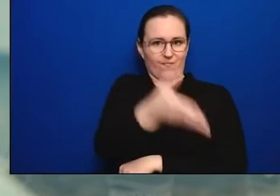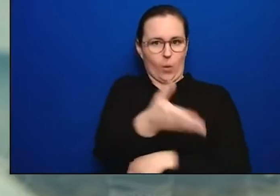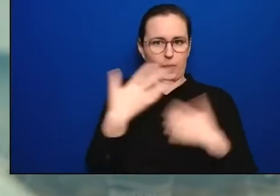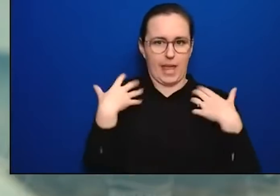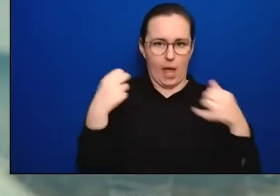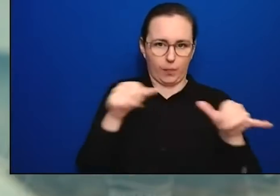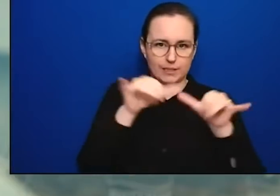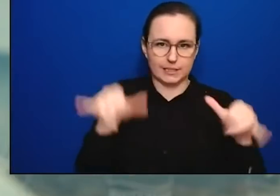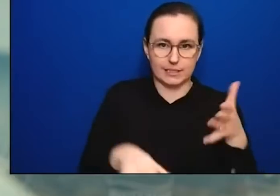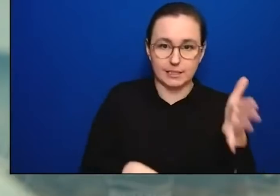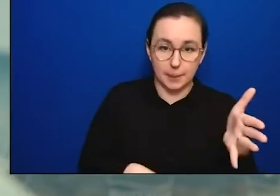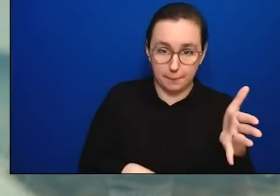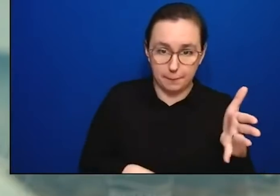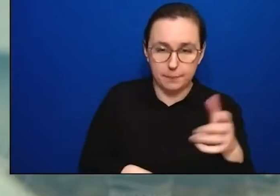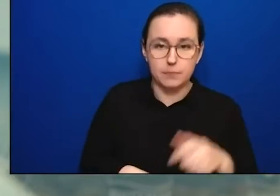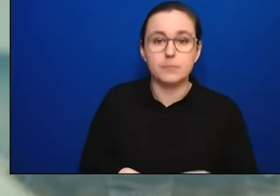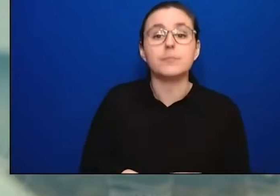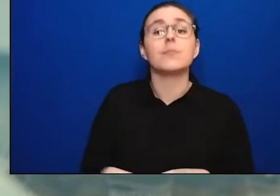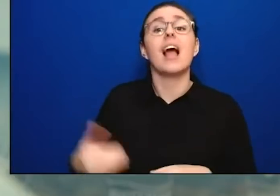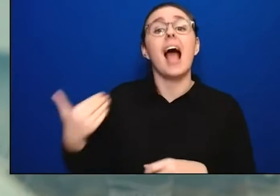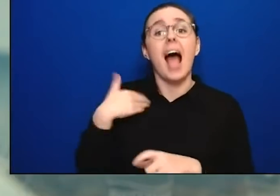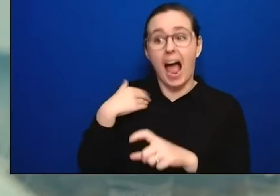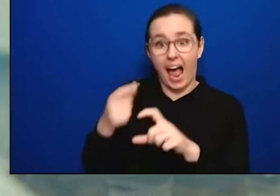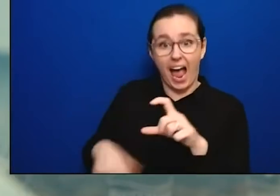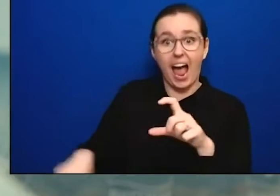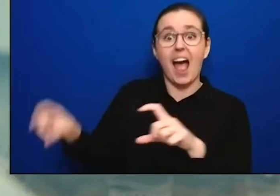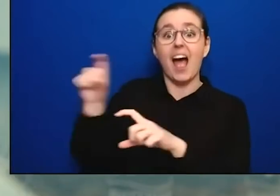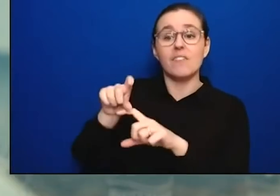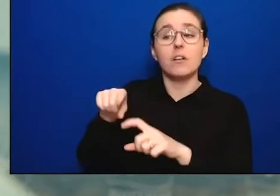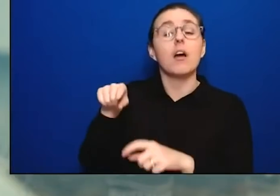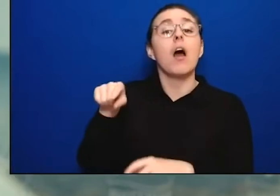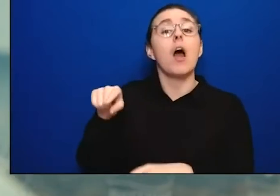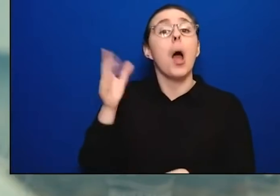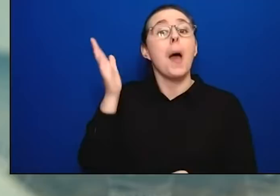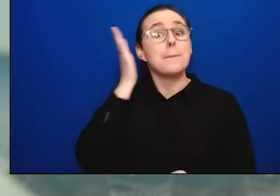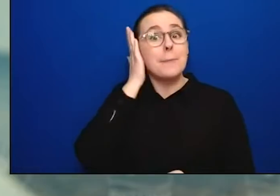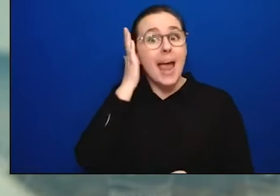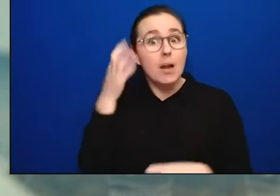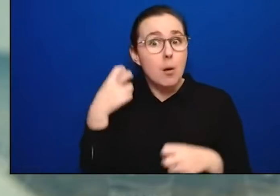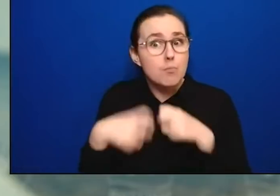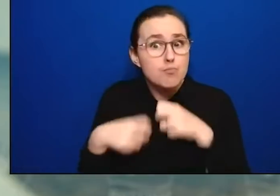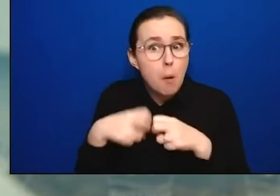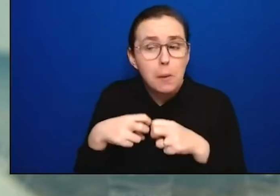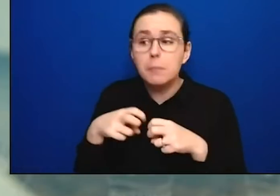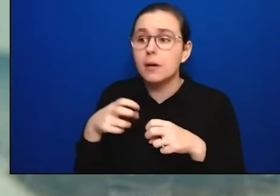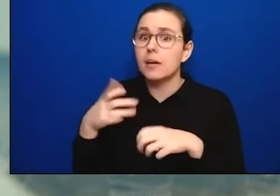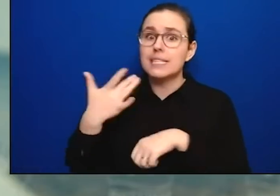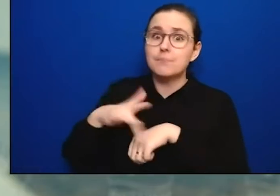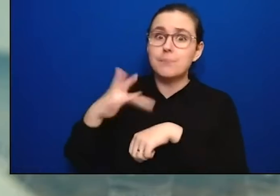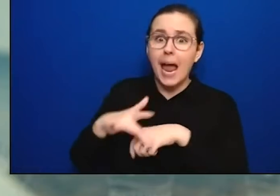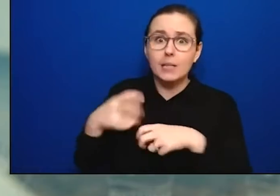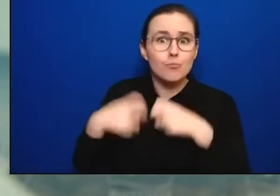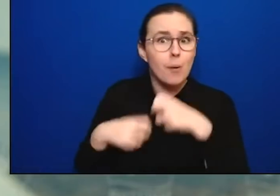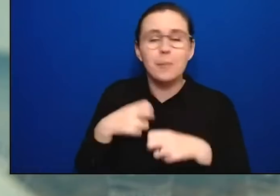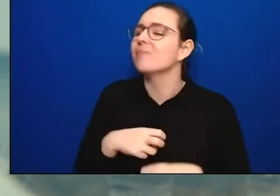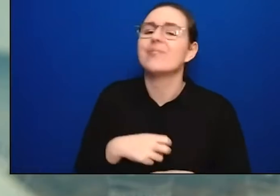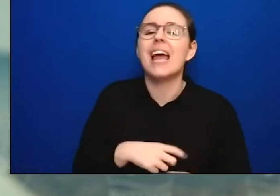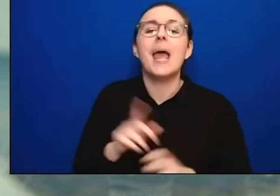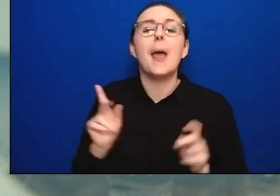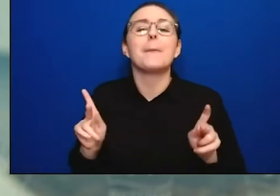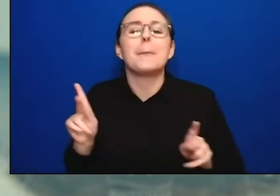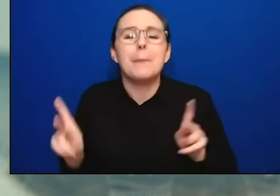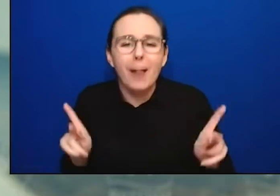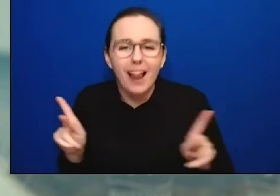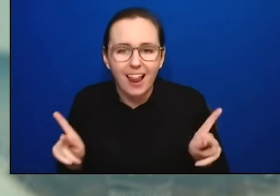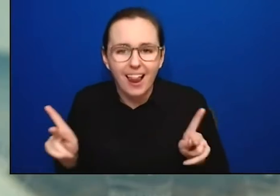our healthcare system. So with that many beds, surge beds in our existing hospital, it's not the beds or the space, it's the